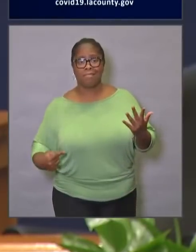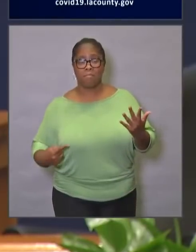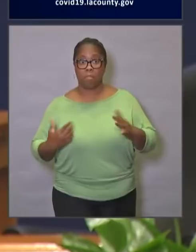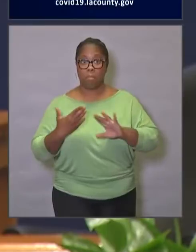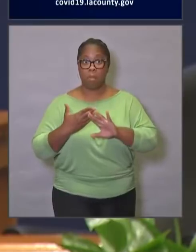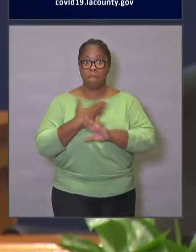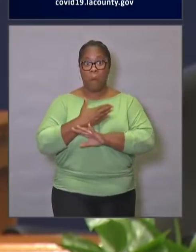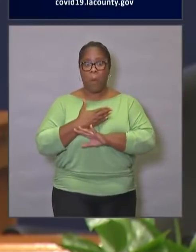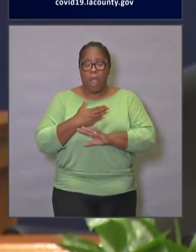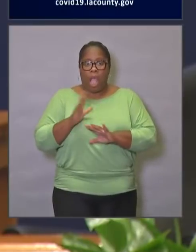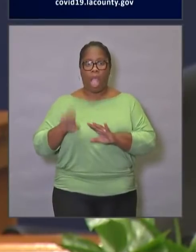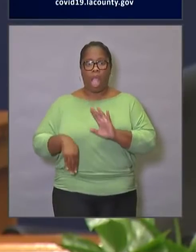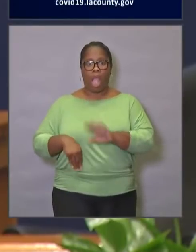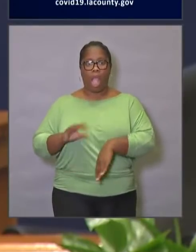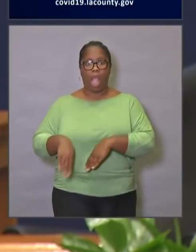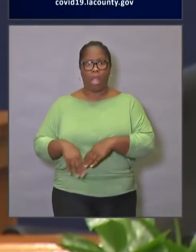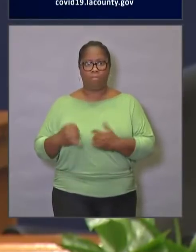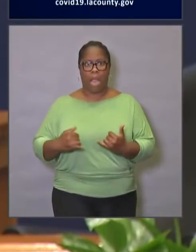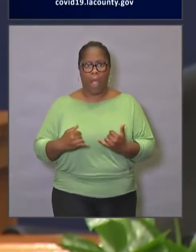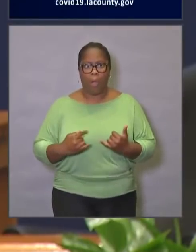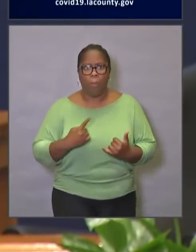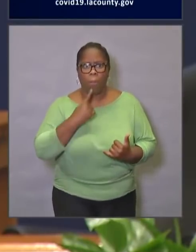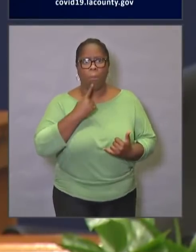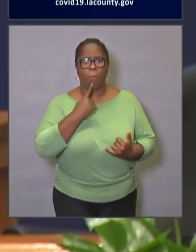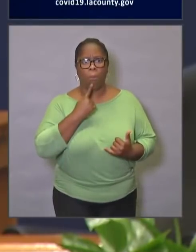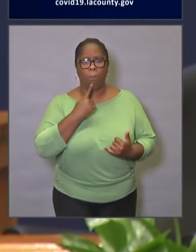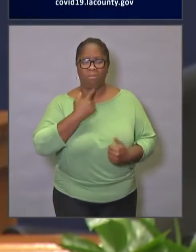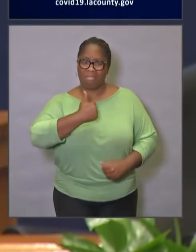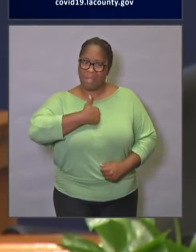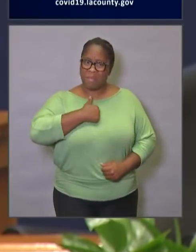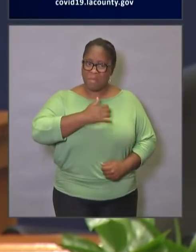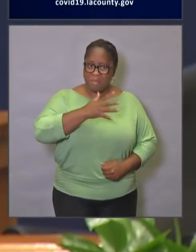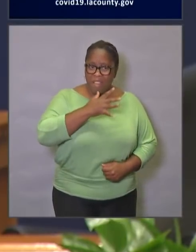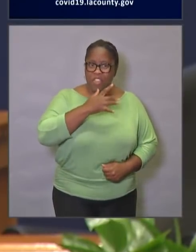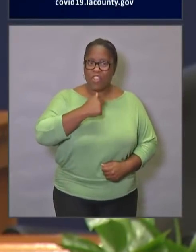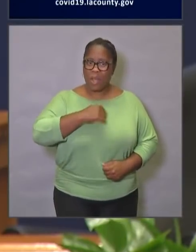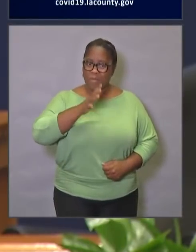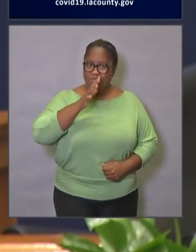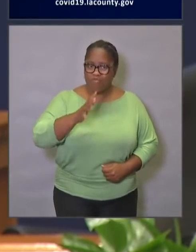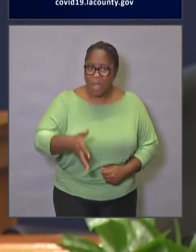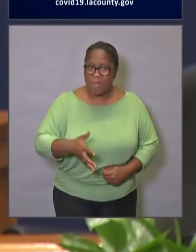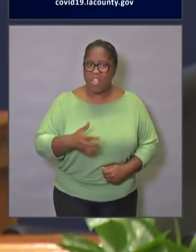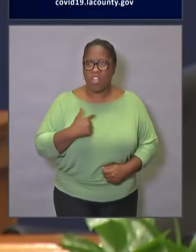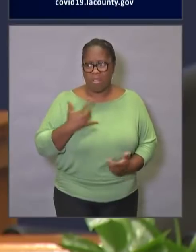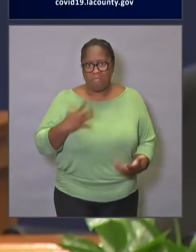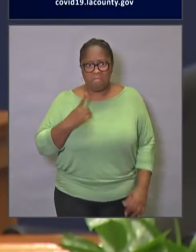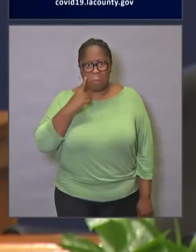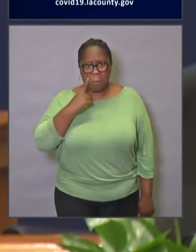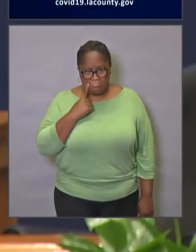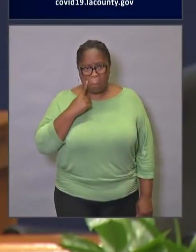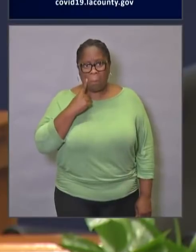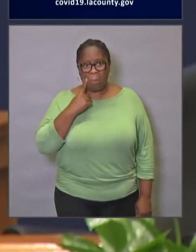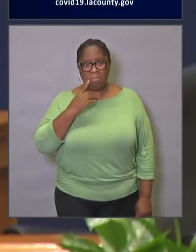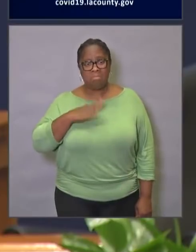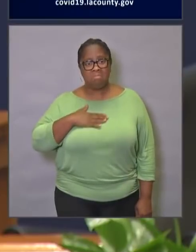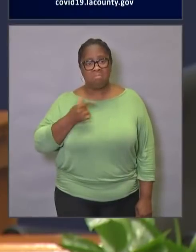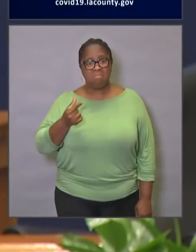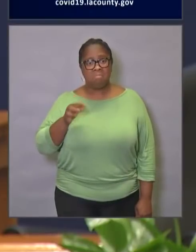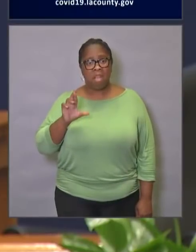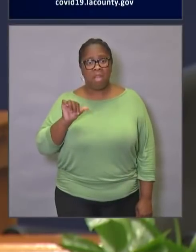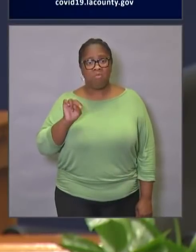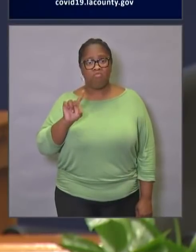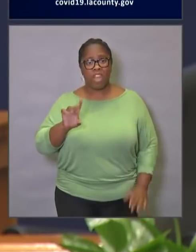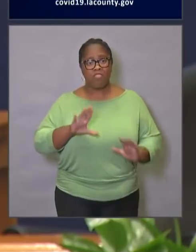granted. I'm a mother and a grandmother, and I've seen the struggles firsthand, including being physically separated from my grandchildren since